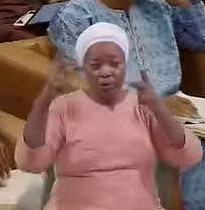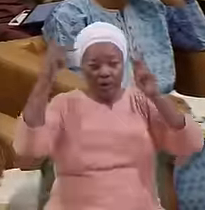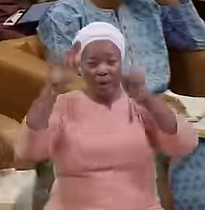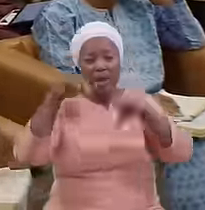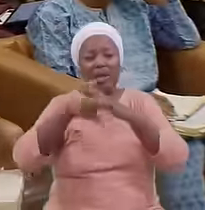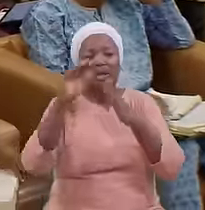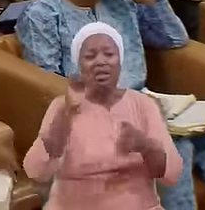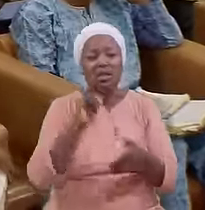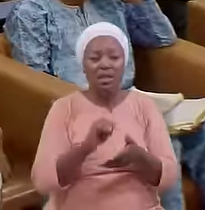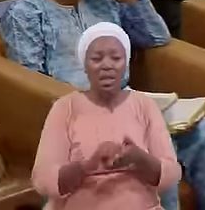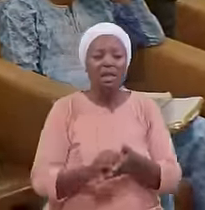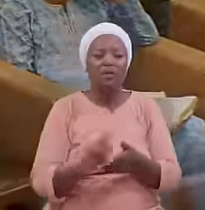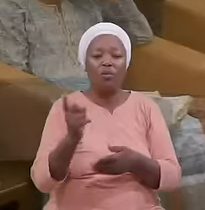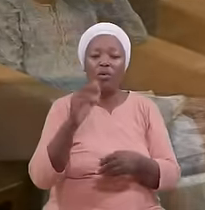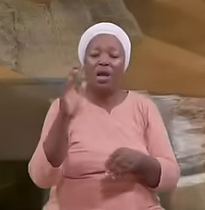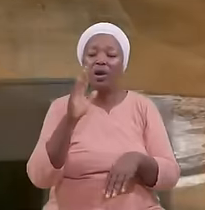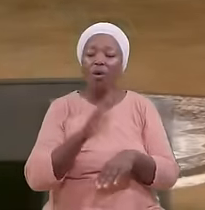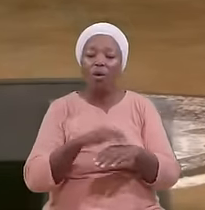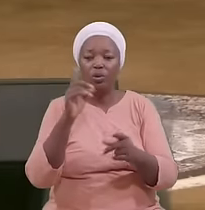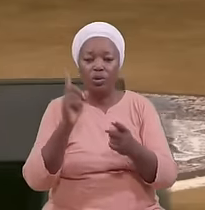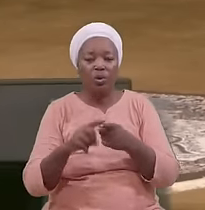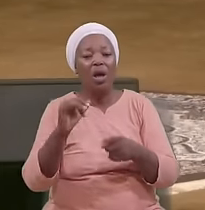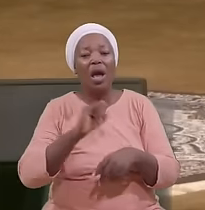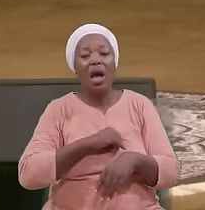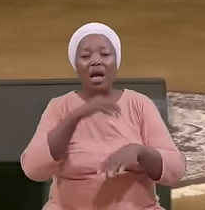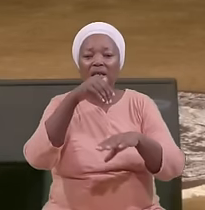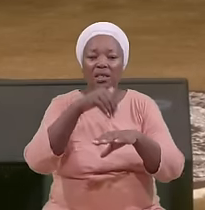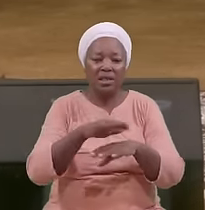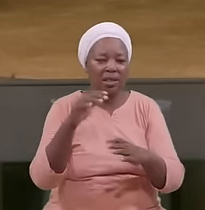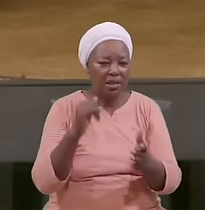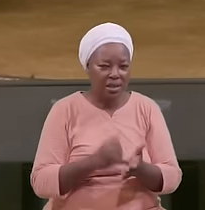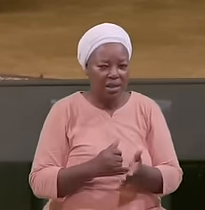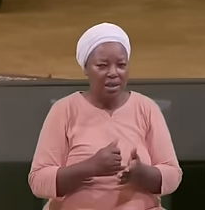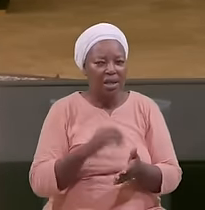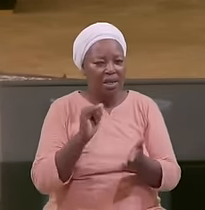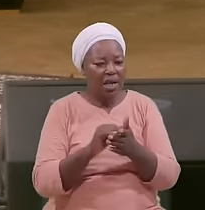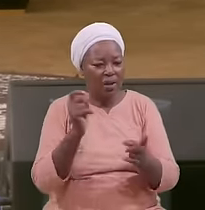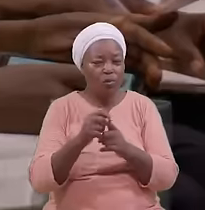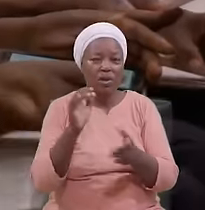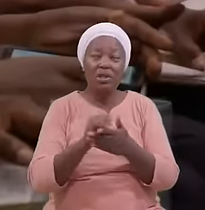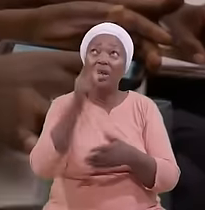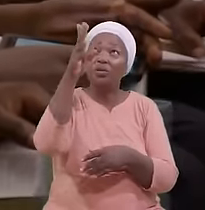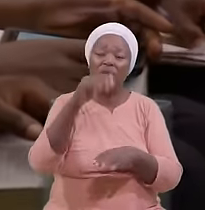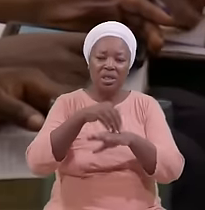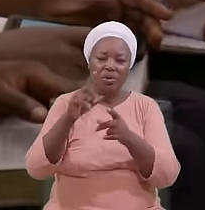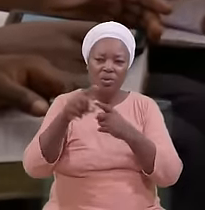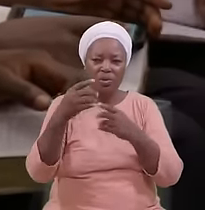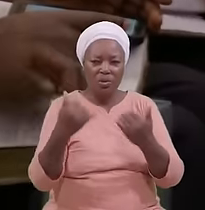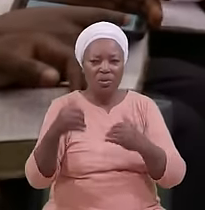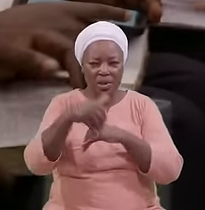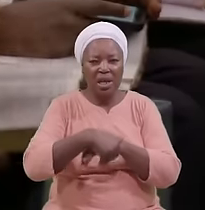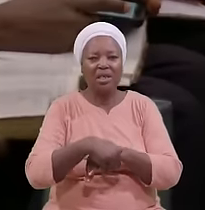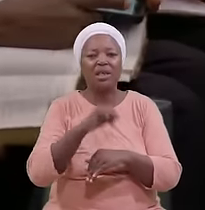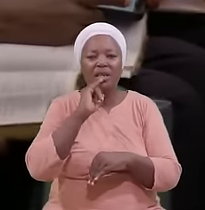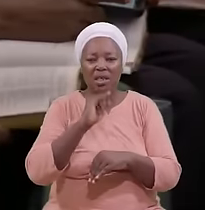that whereunto I sent it. That word is sent to you tonight. And the